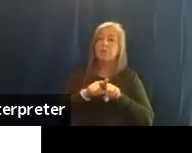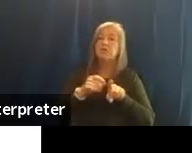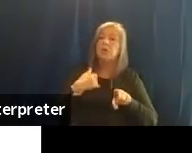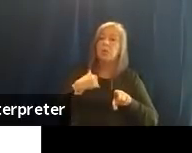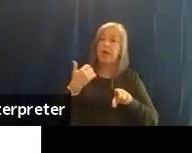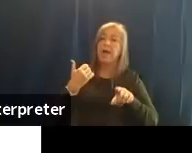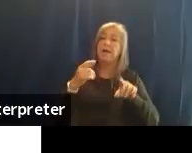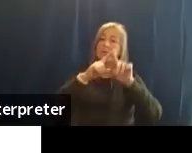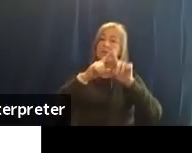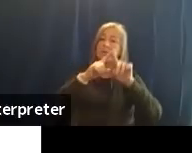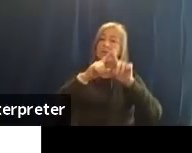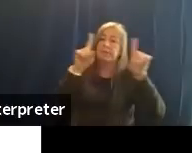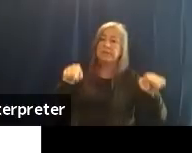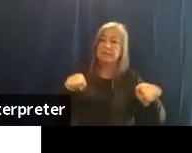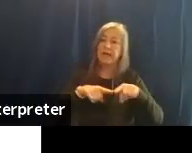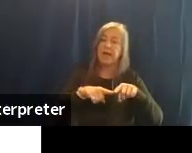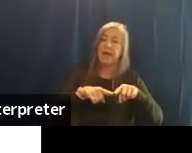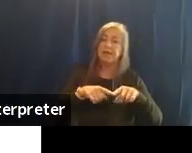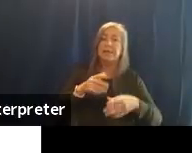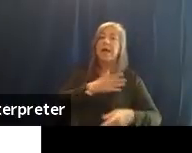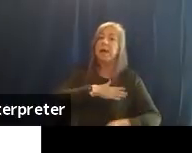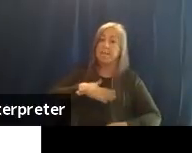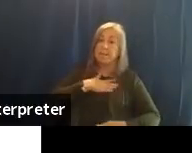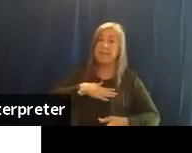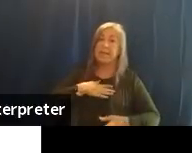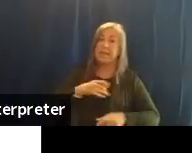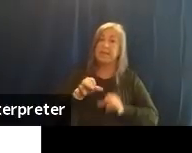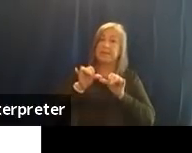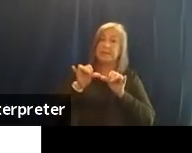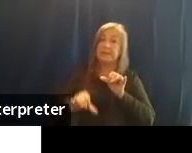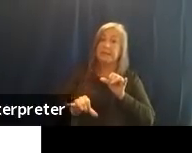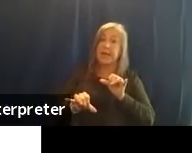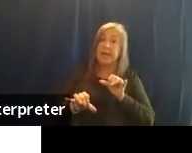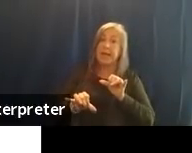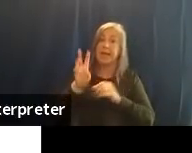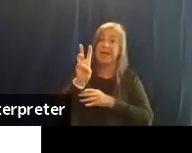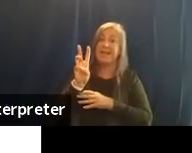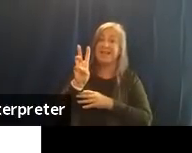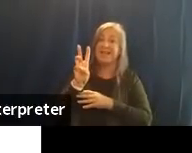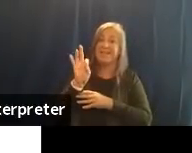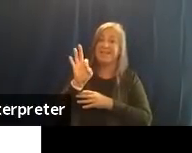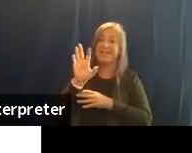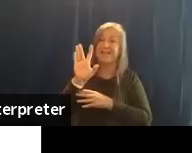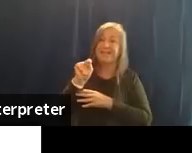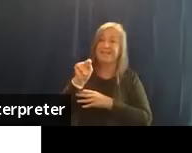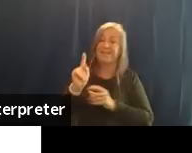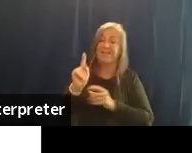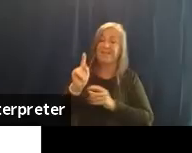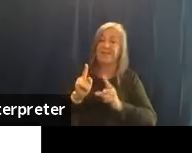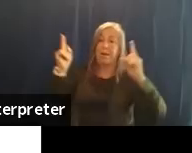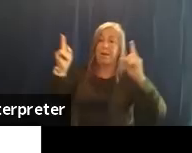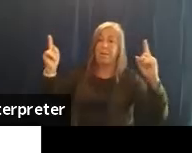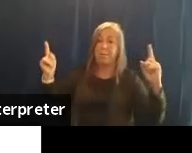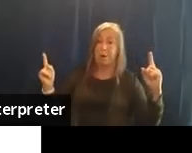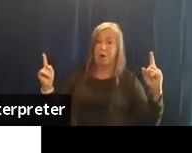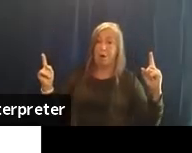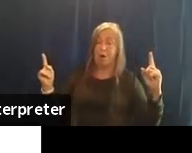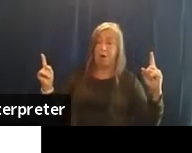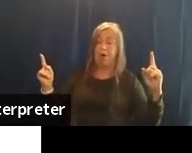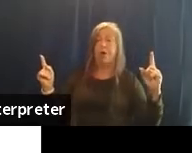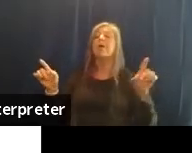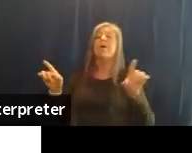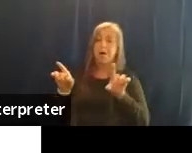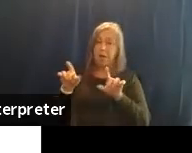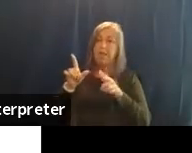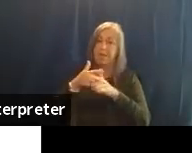please stay 6 feet apart. And as you enter the building, you're going to start to see some 6-inch vinyl dots on the floors in some of those